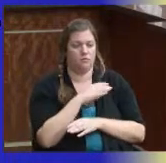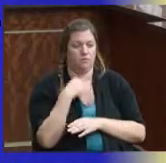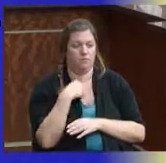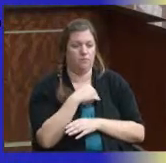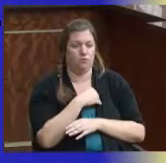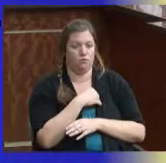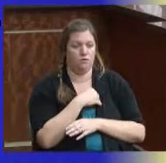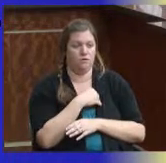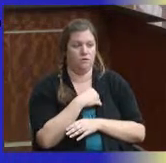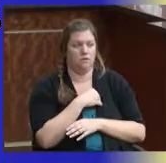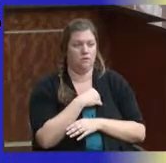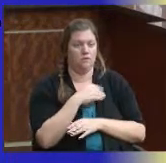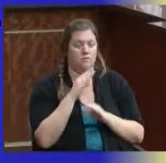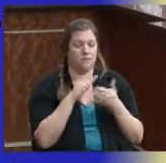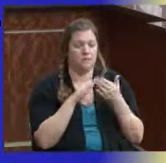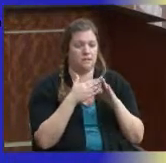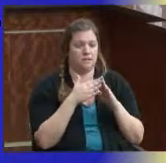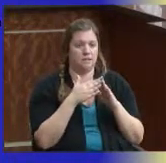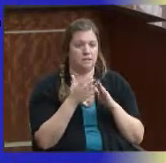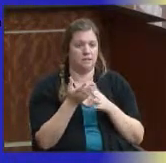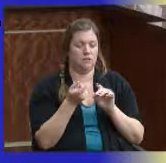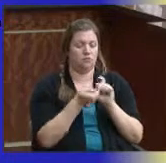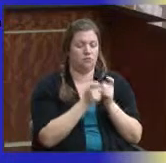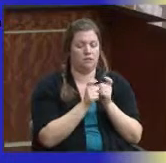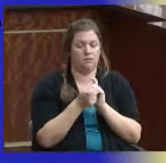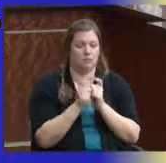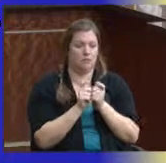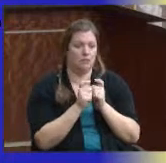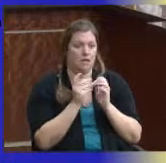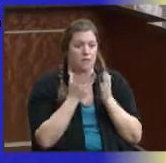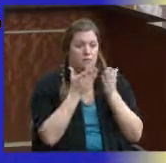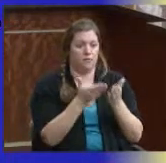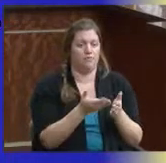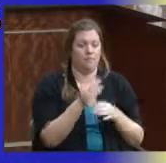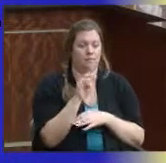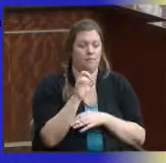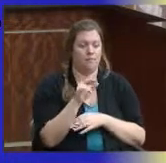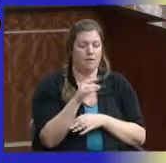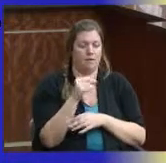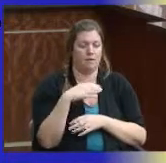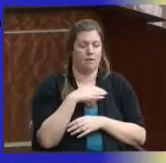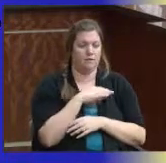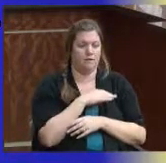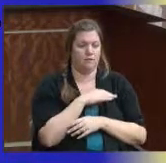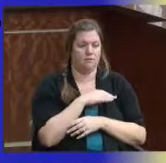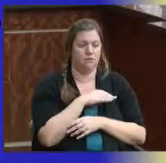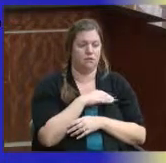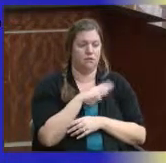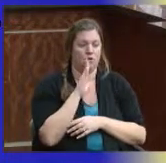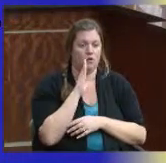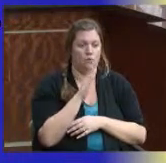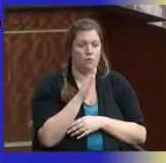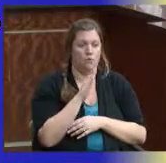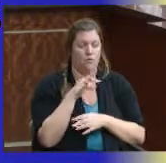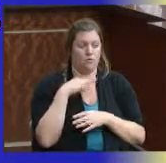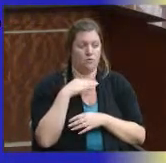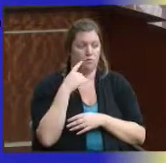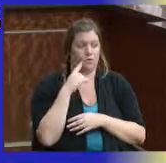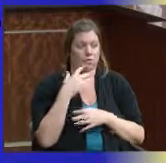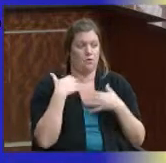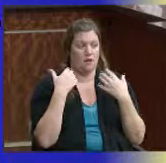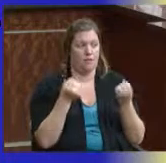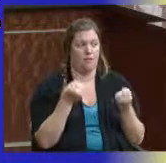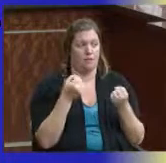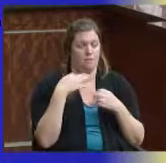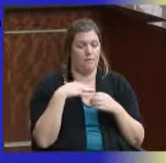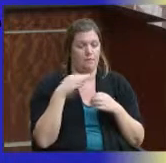members when city employees receive adjustments, and to provide that the mayor and city council members are eligible for health